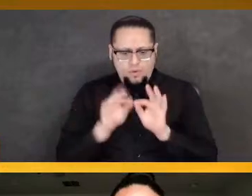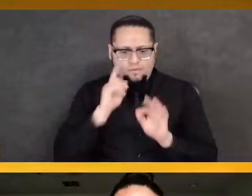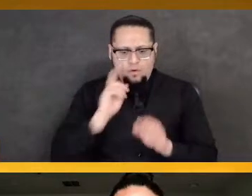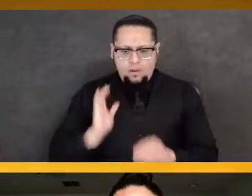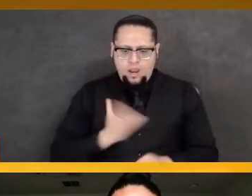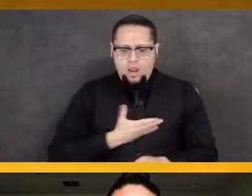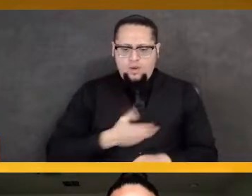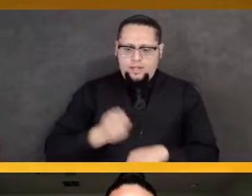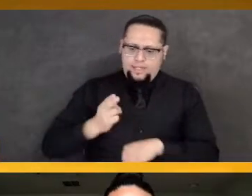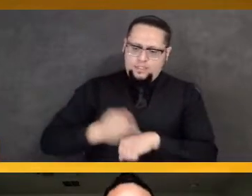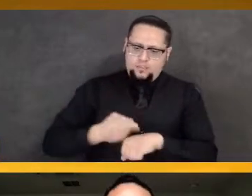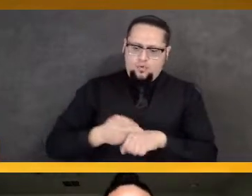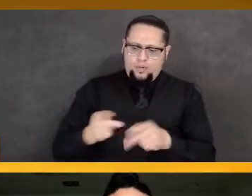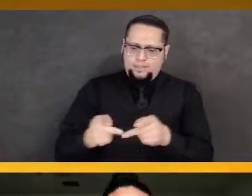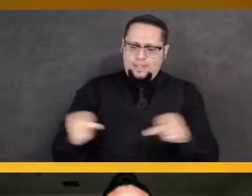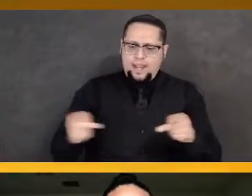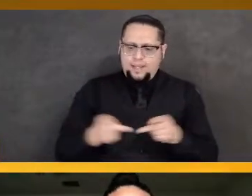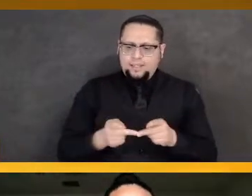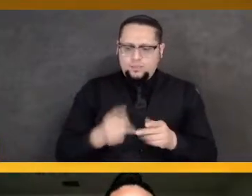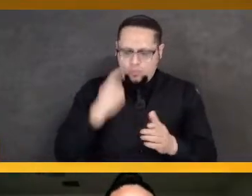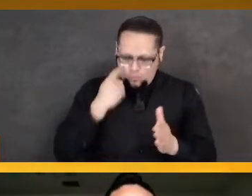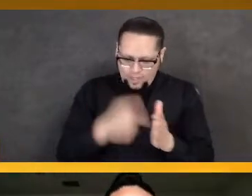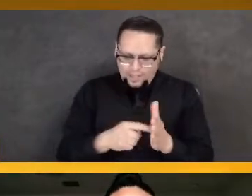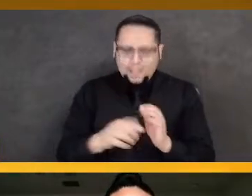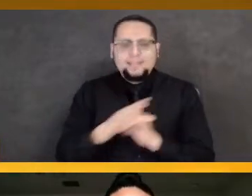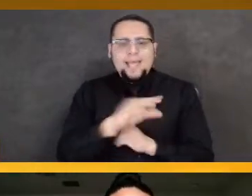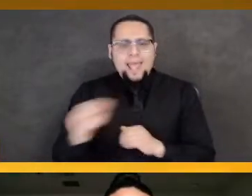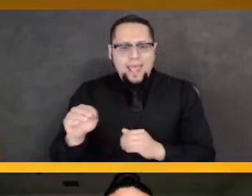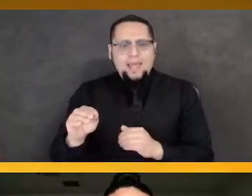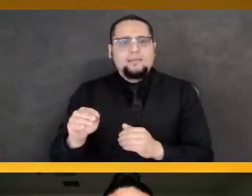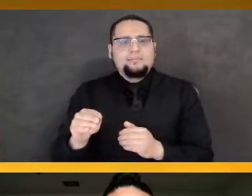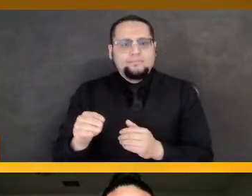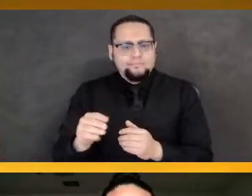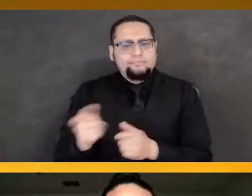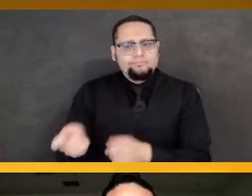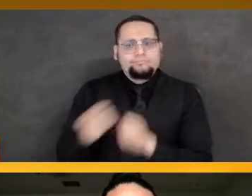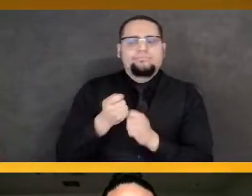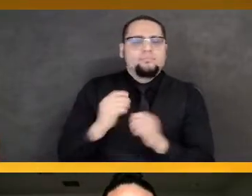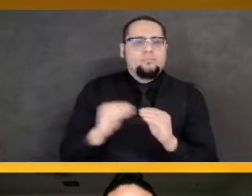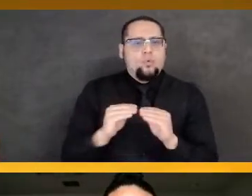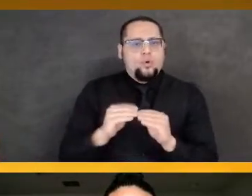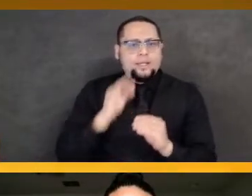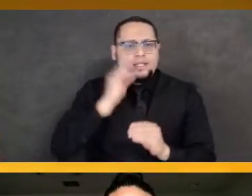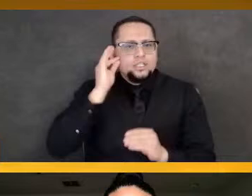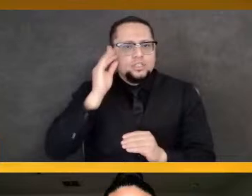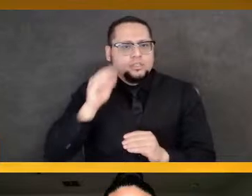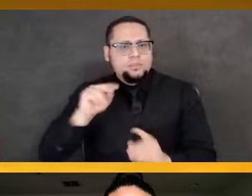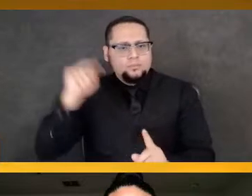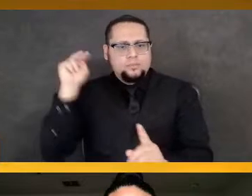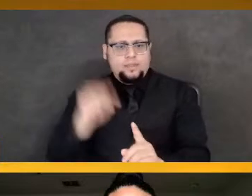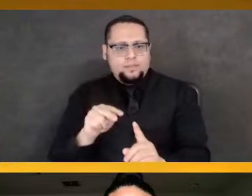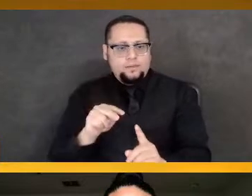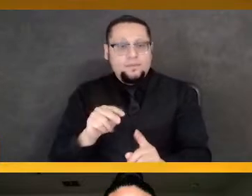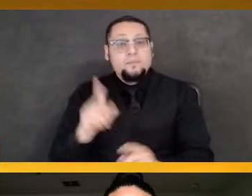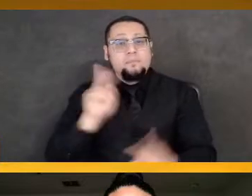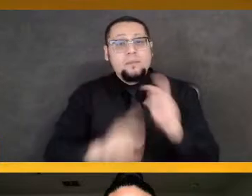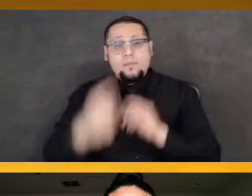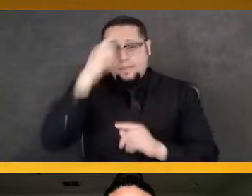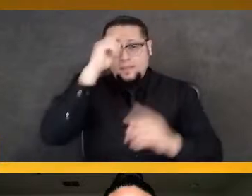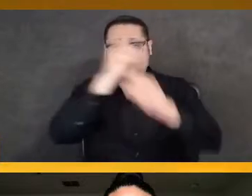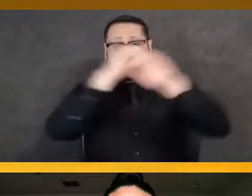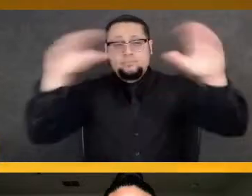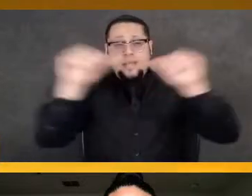sites recognize and uplift more Indigenous voices in histories rather than just the Texas Revolution. That's it. That's the